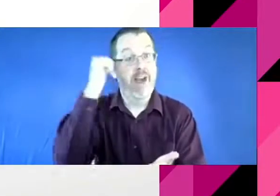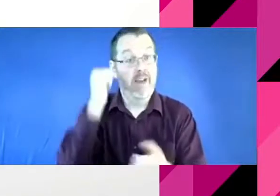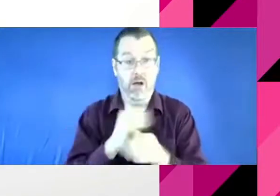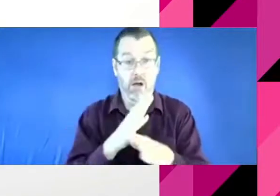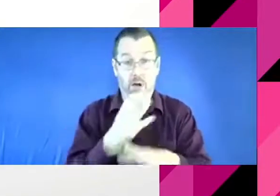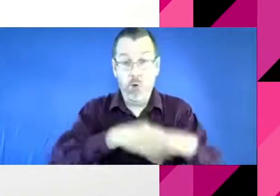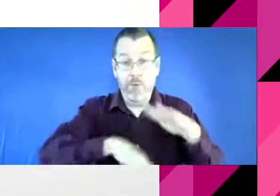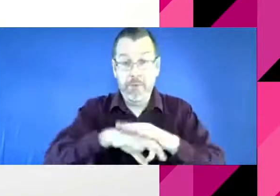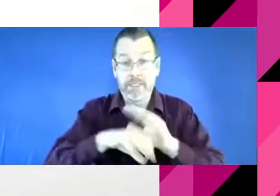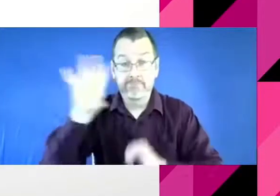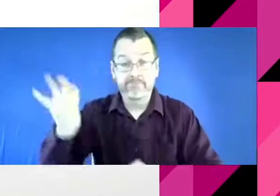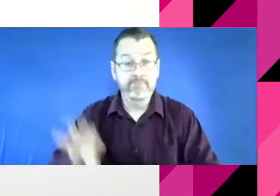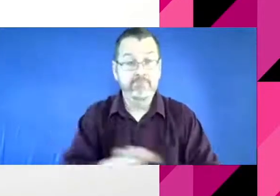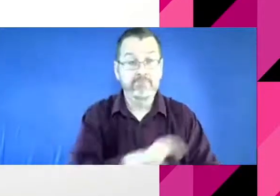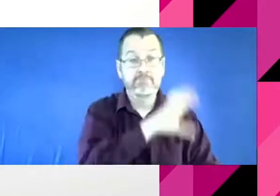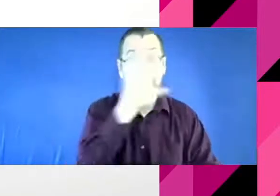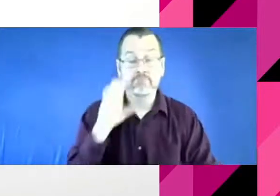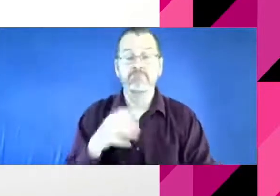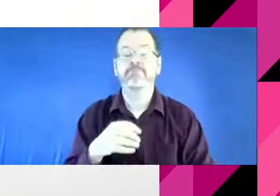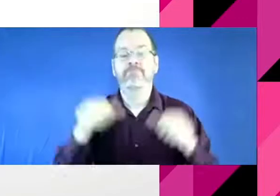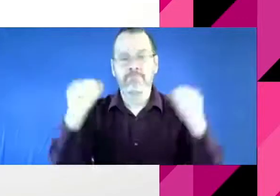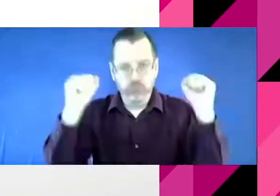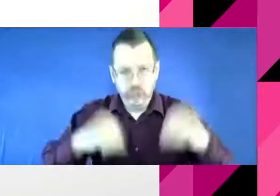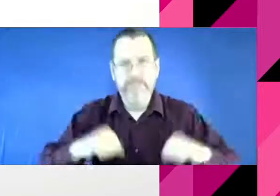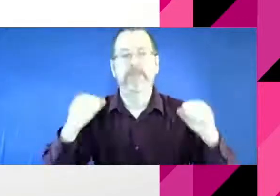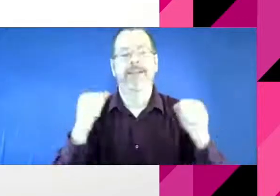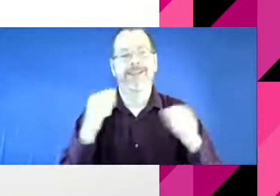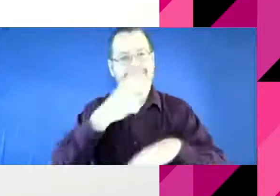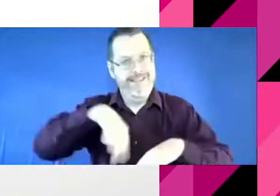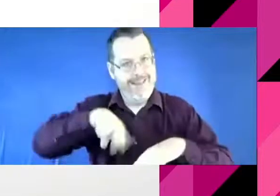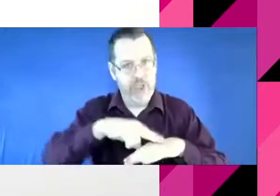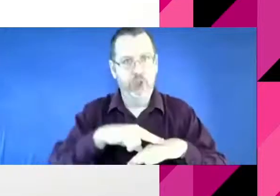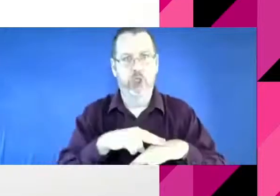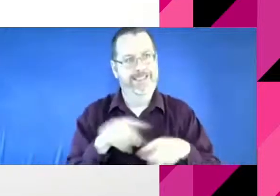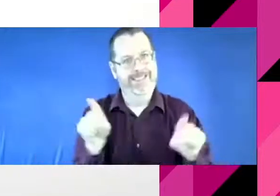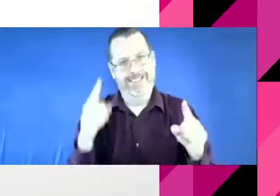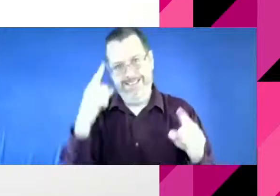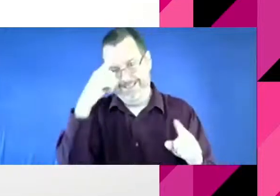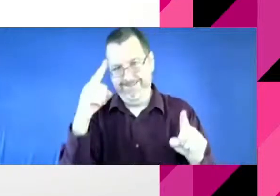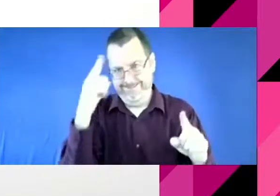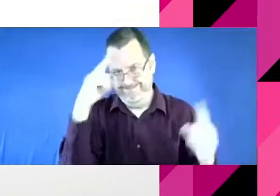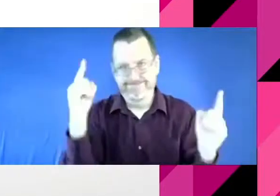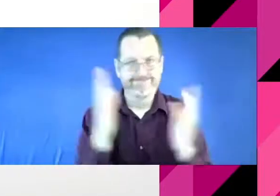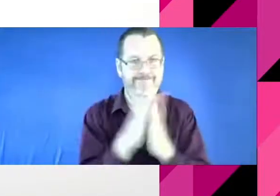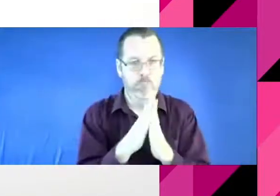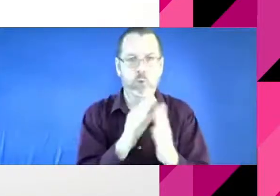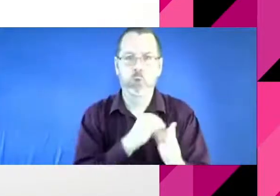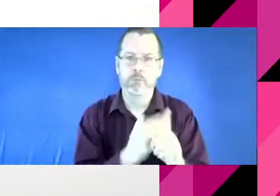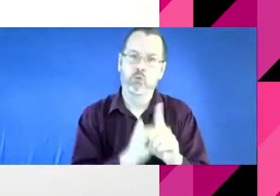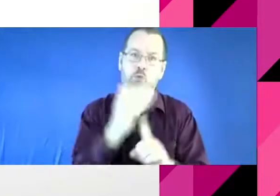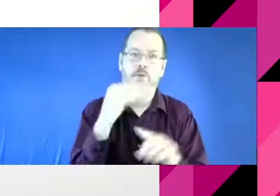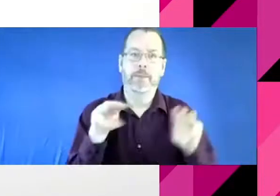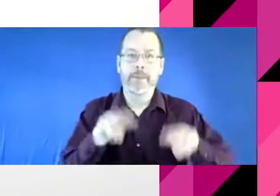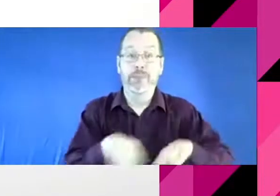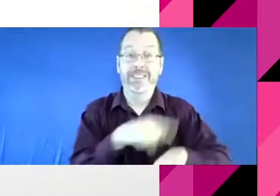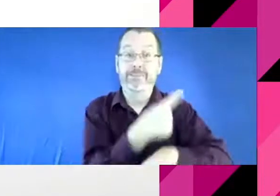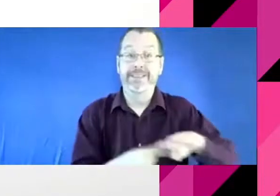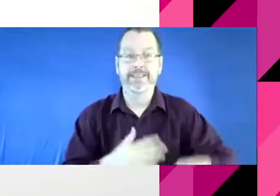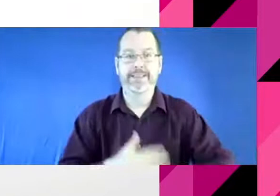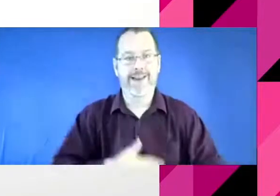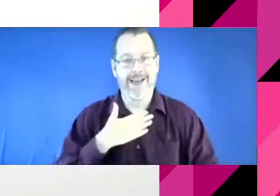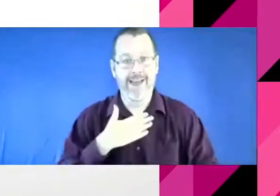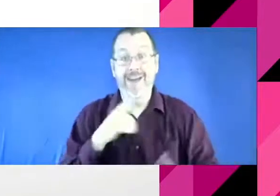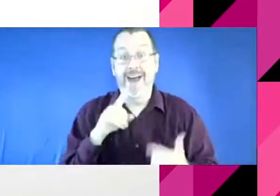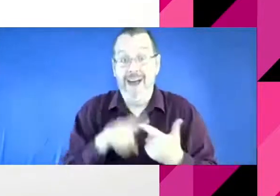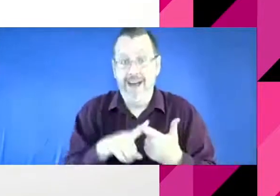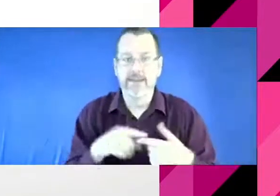committed to a unified national approach to improve the lives of people with disability. Their families and their carers were also taken